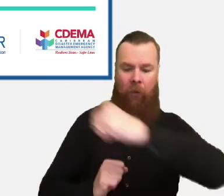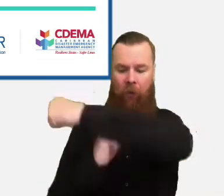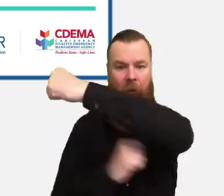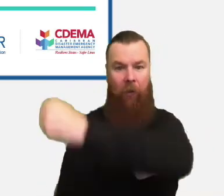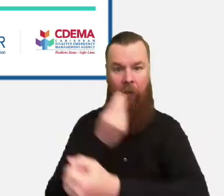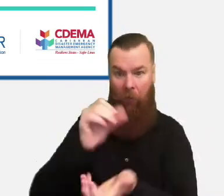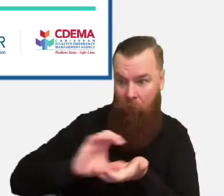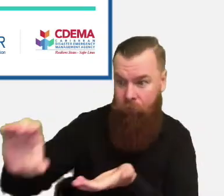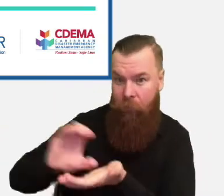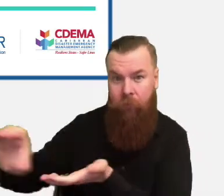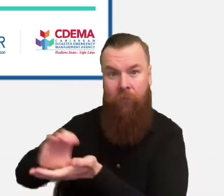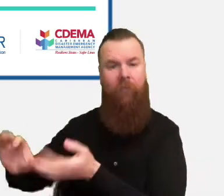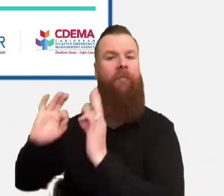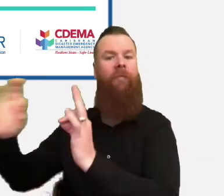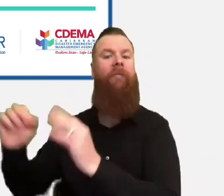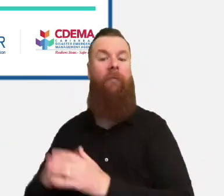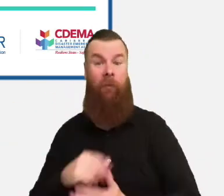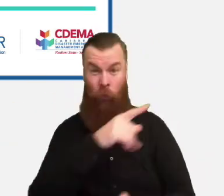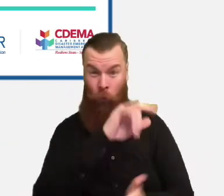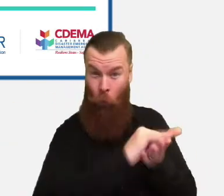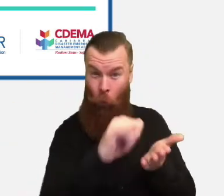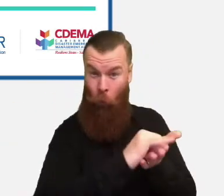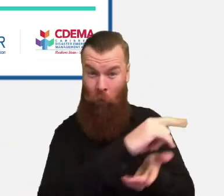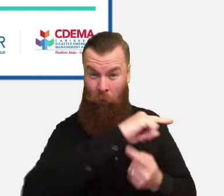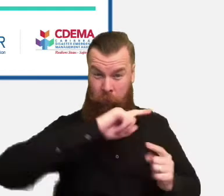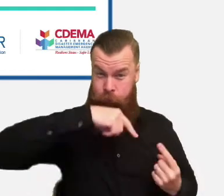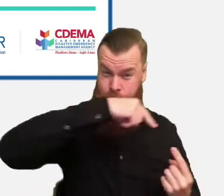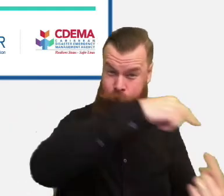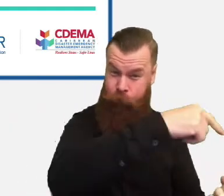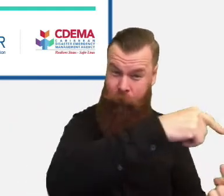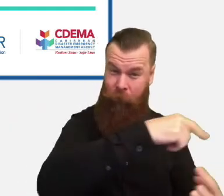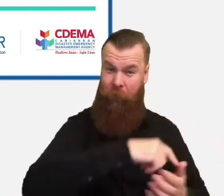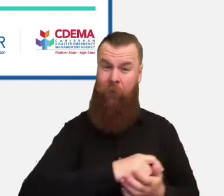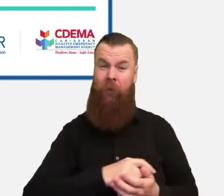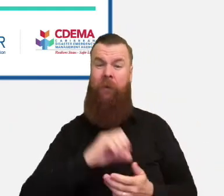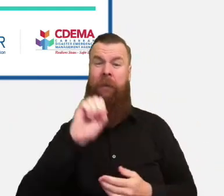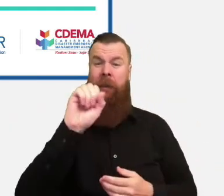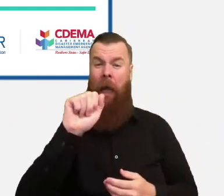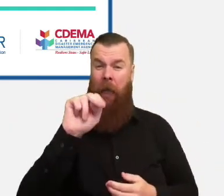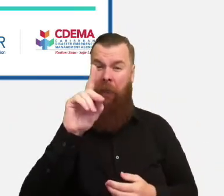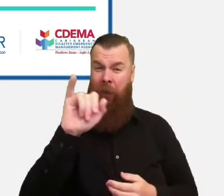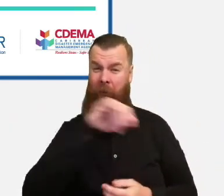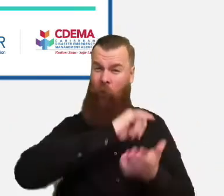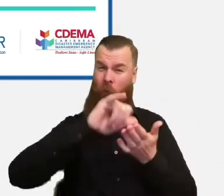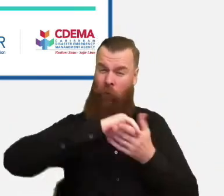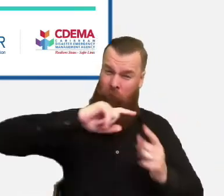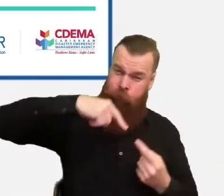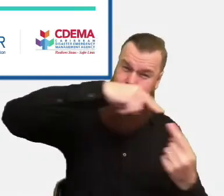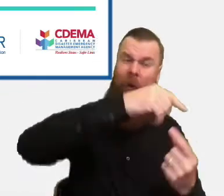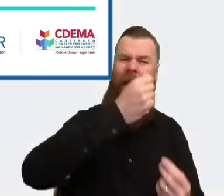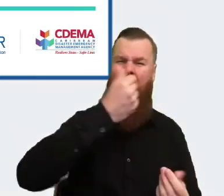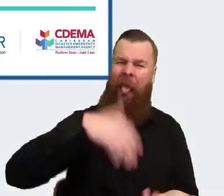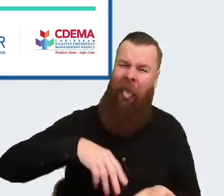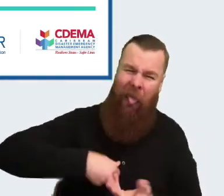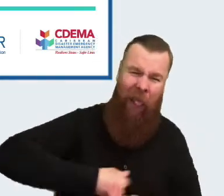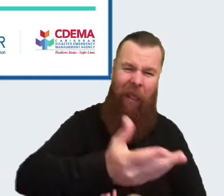the economics of the telecoms infrastructure there, they didn't replace like for like, so they adapted and transformed going